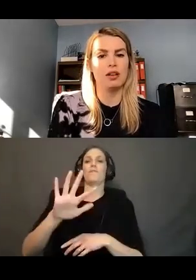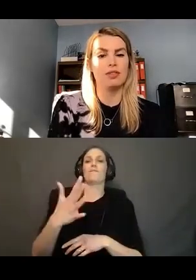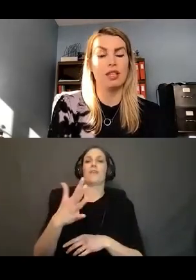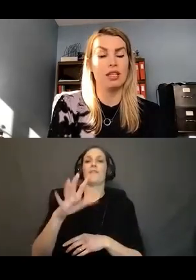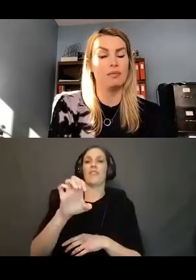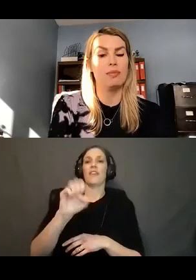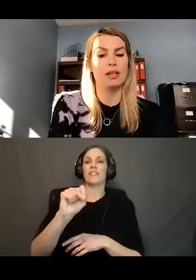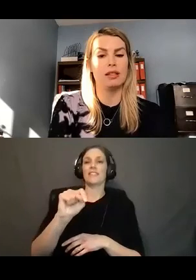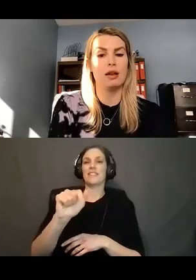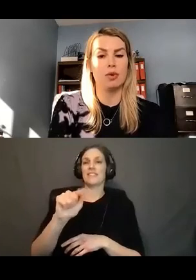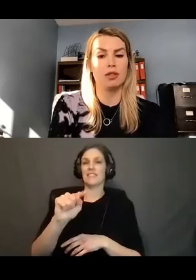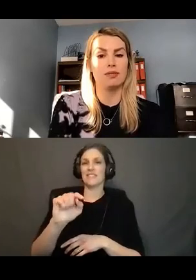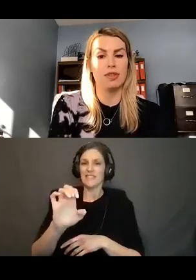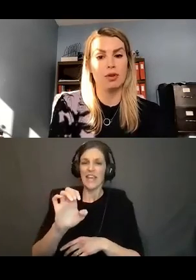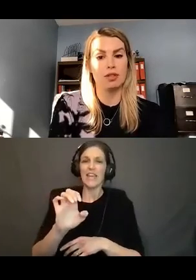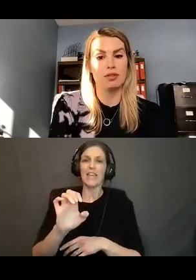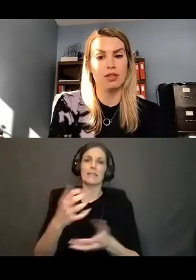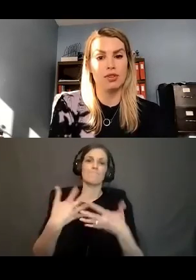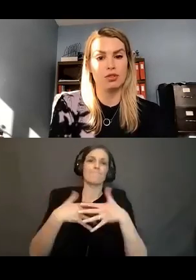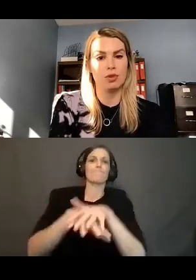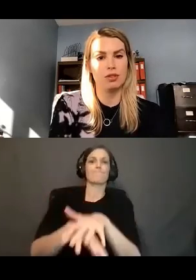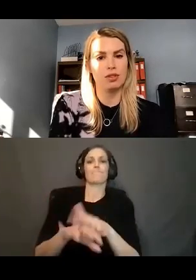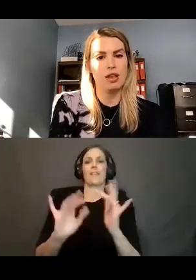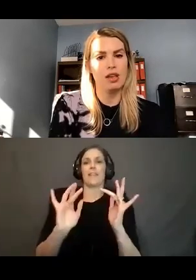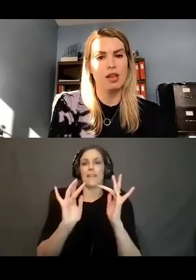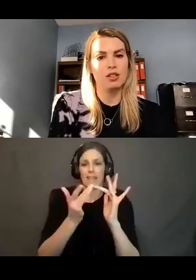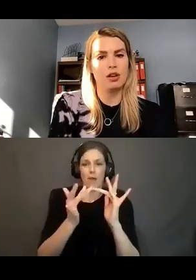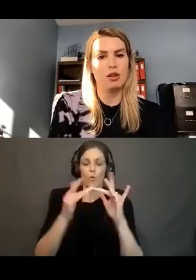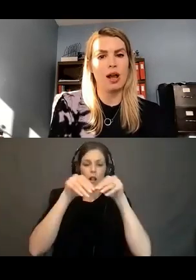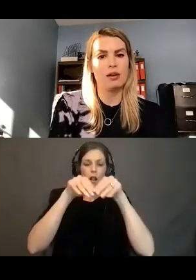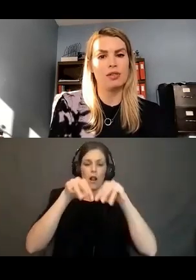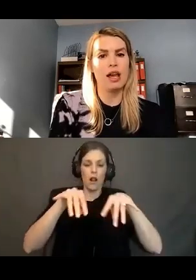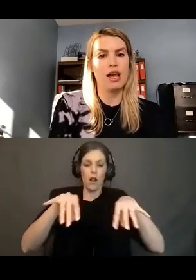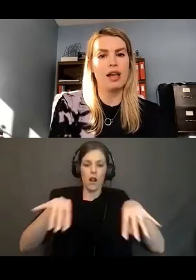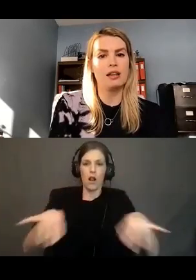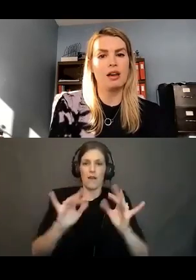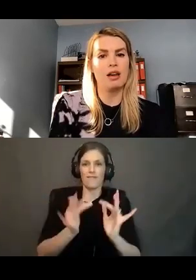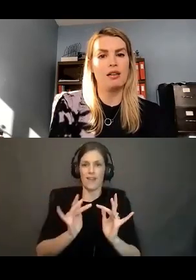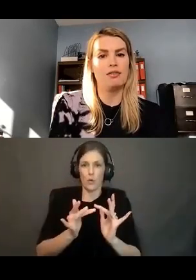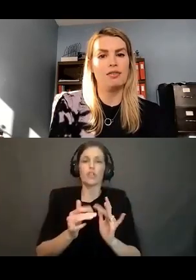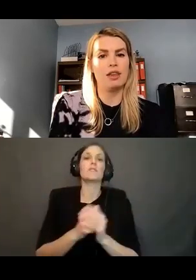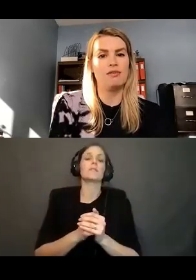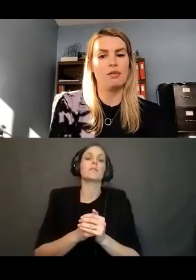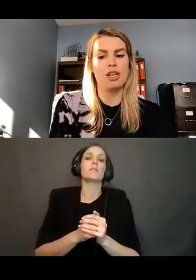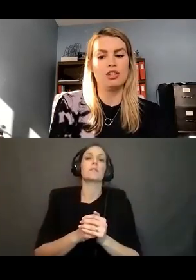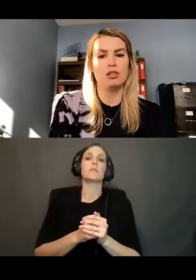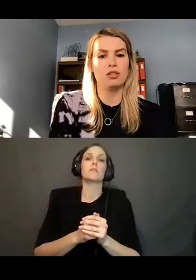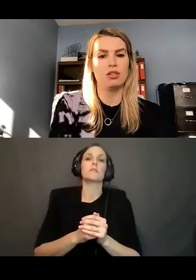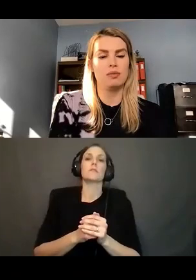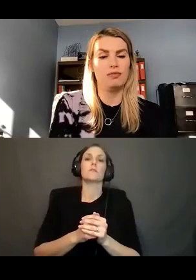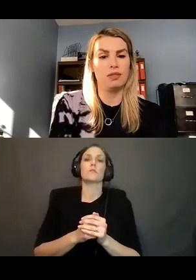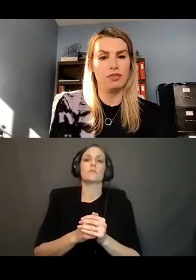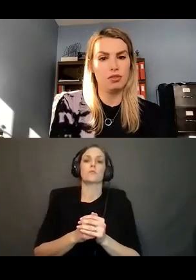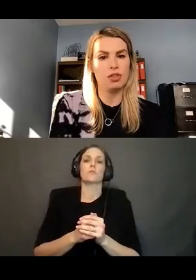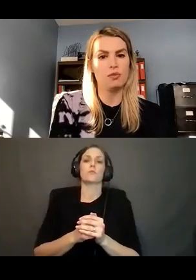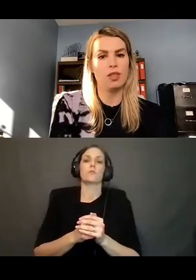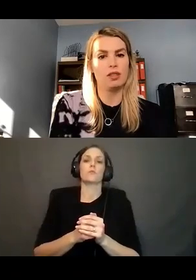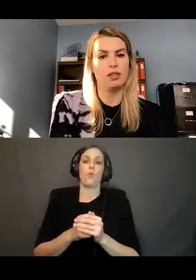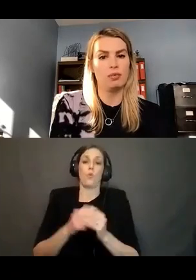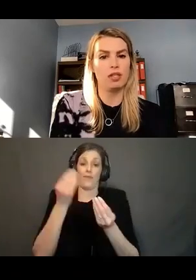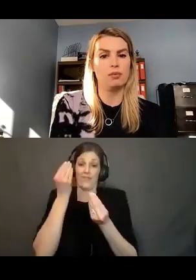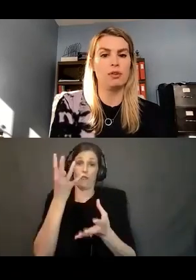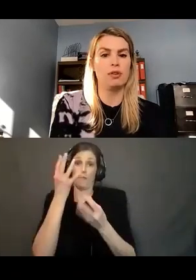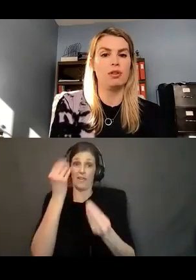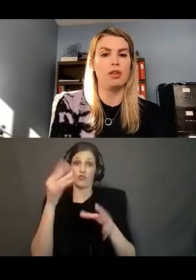emergence of these embedded networks of individuals. So outside of the informational diffusion within